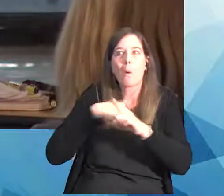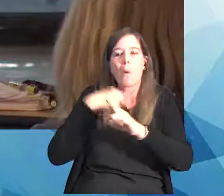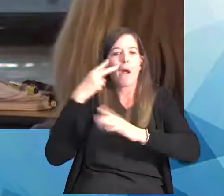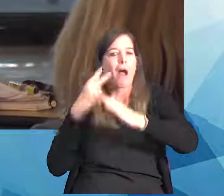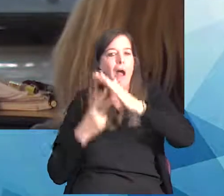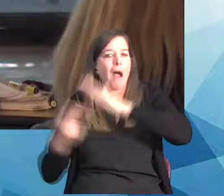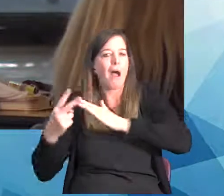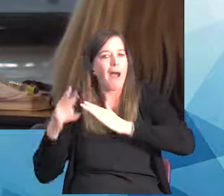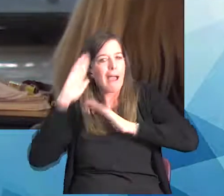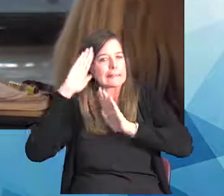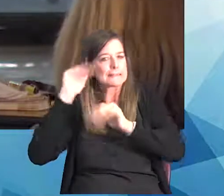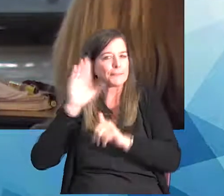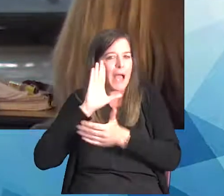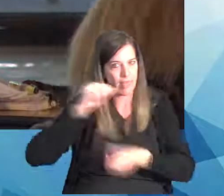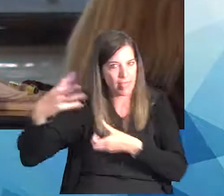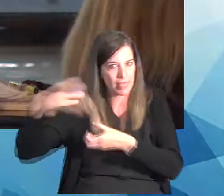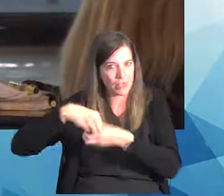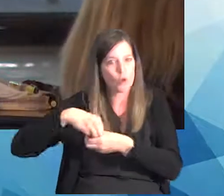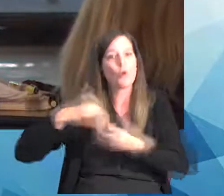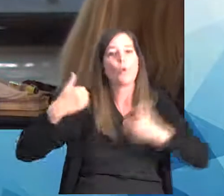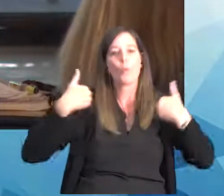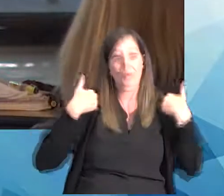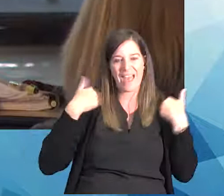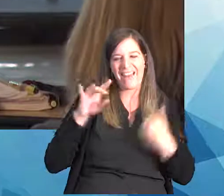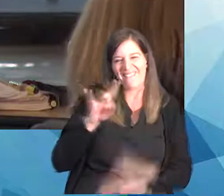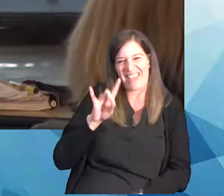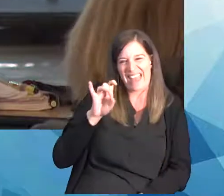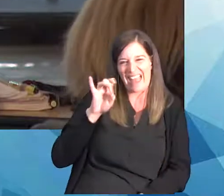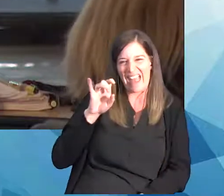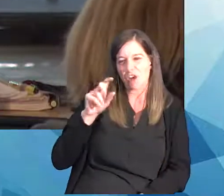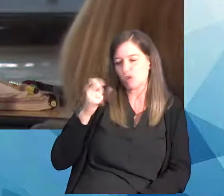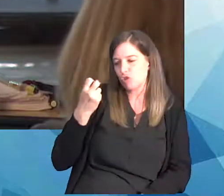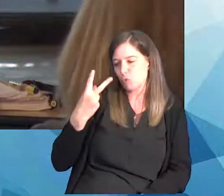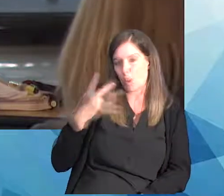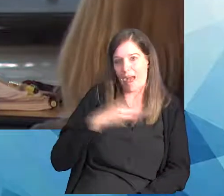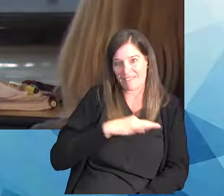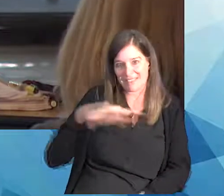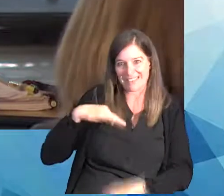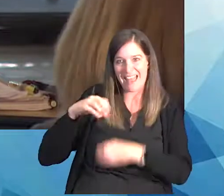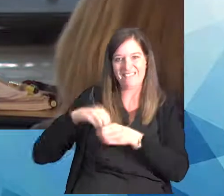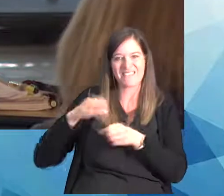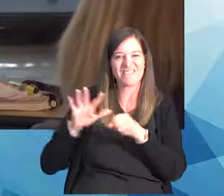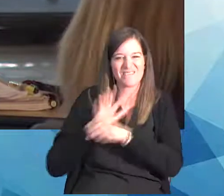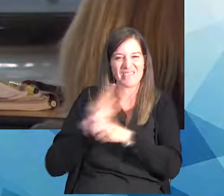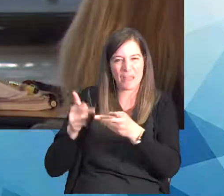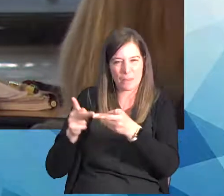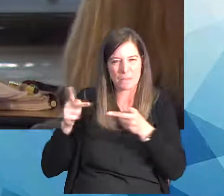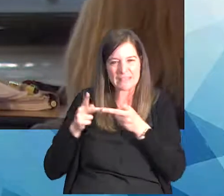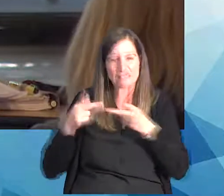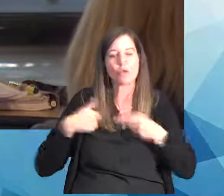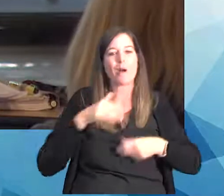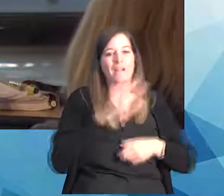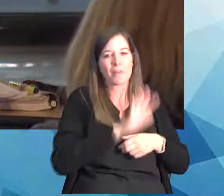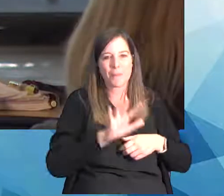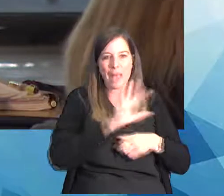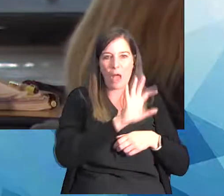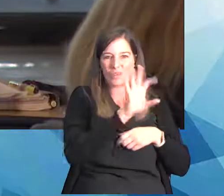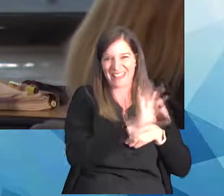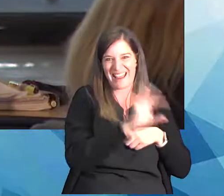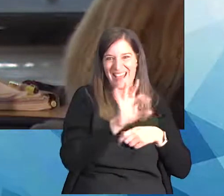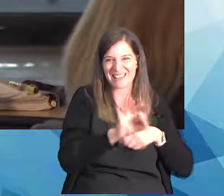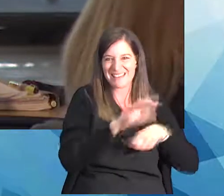resulting from our initial budget projections. Positions, we do have approximately 99 vacant positions, which consist